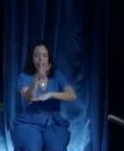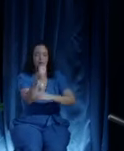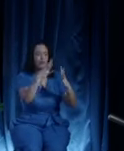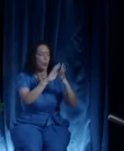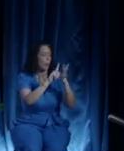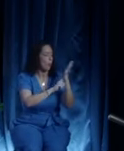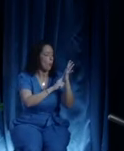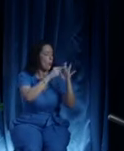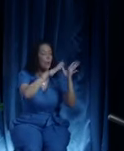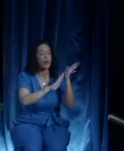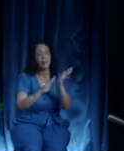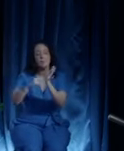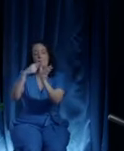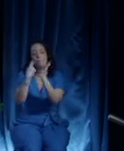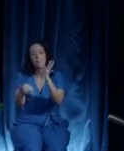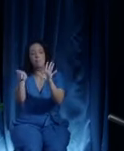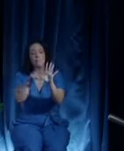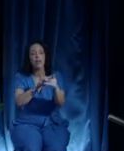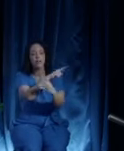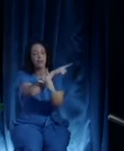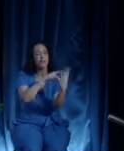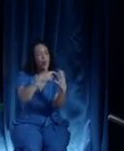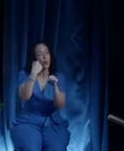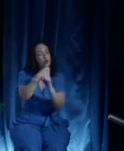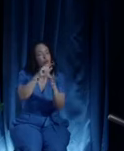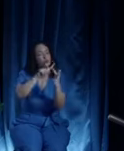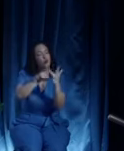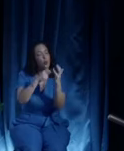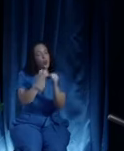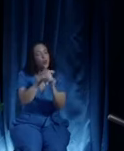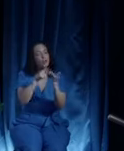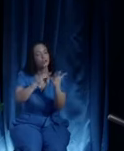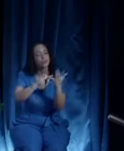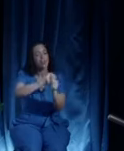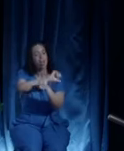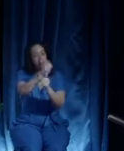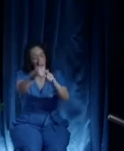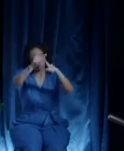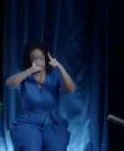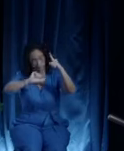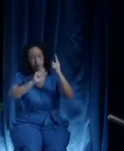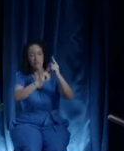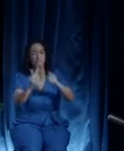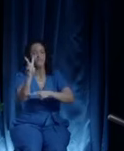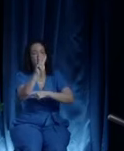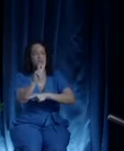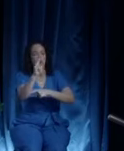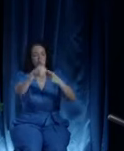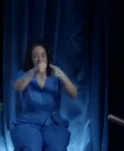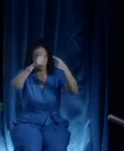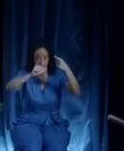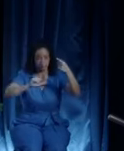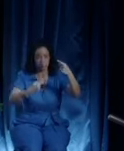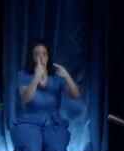Gloria, 4 Georges, William and Victoria. Then comes Edward, George and Ned the 8th, quickly goes and